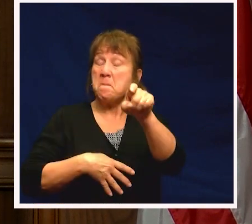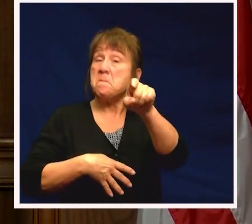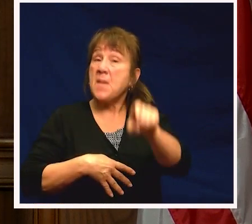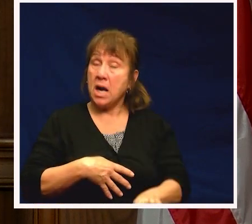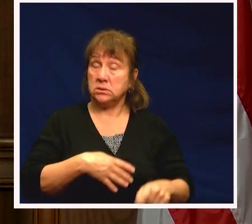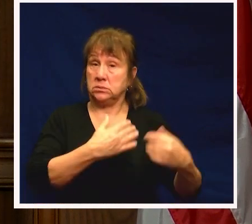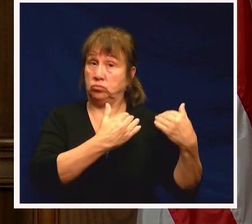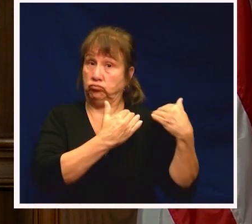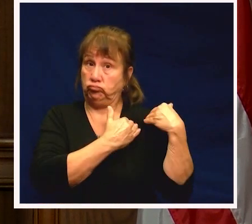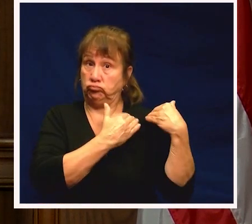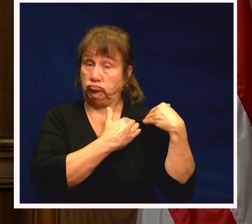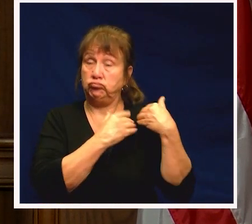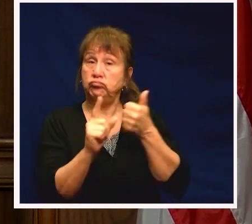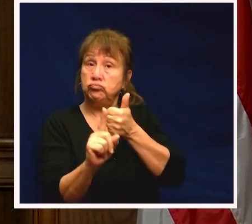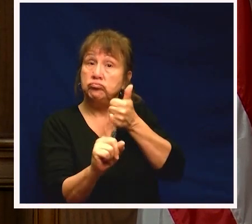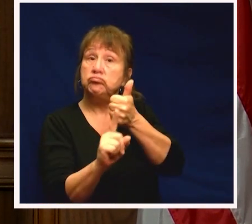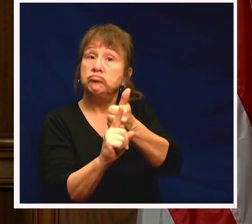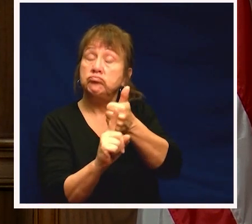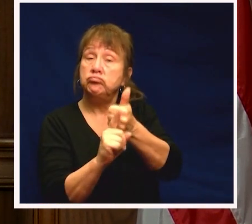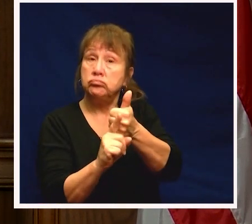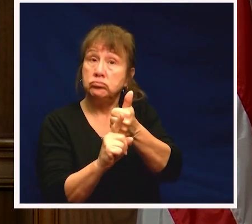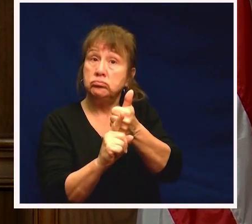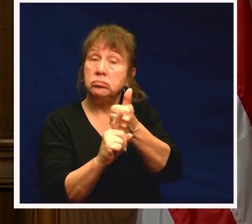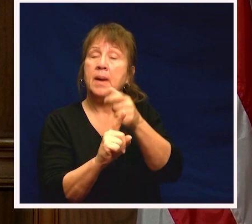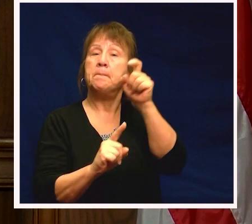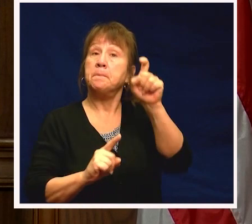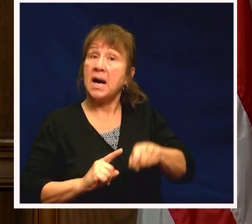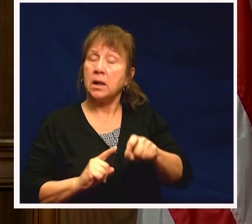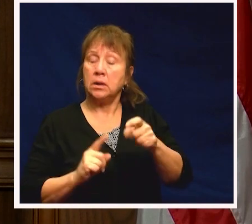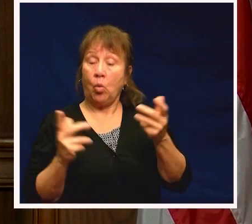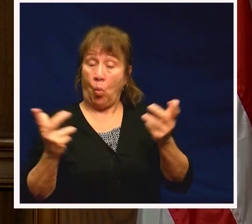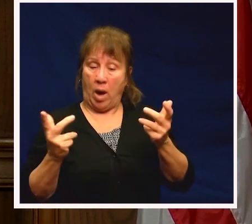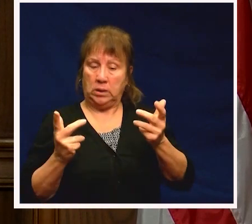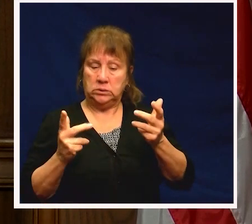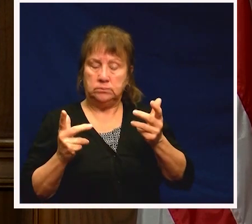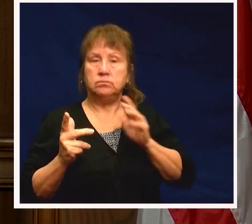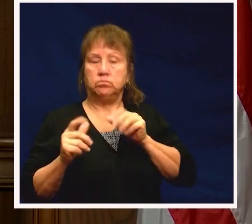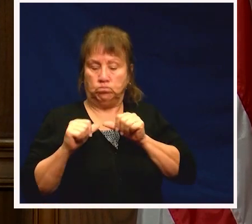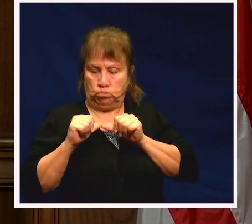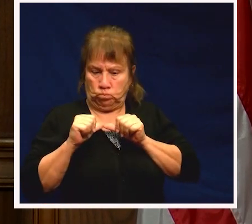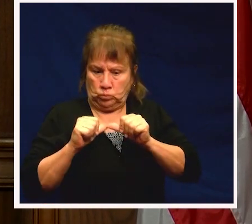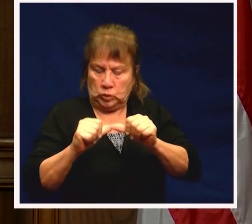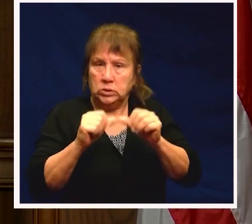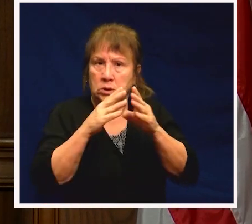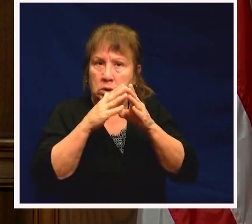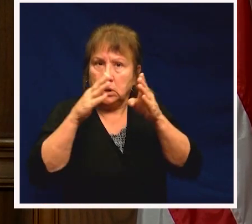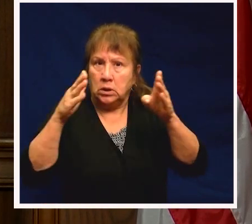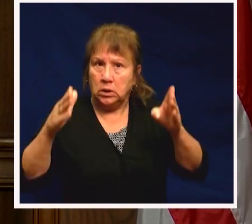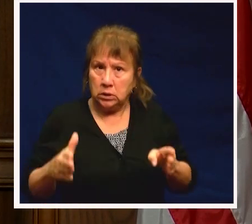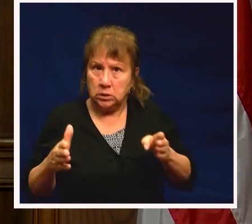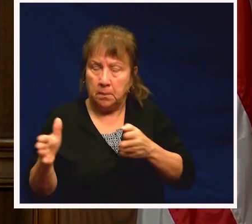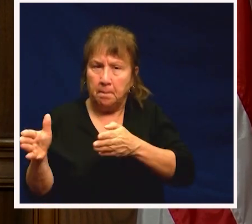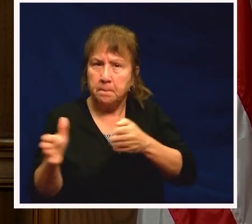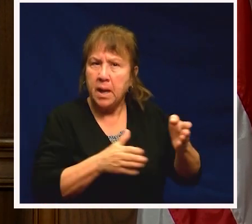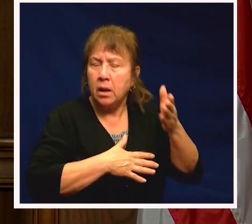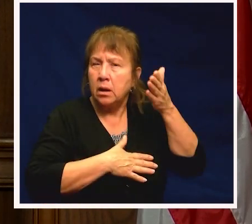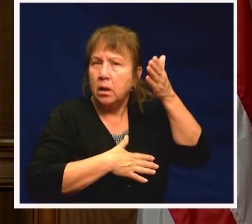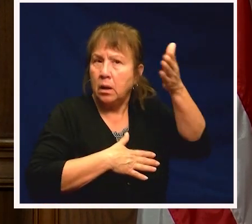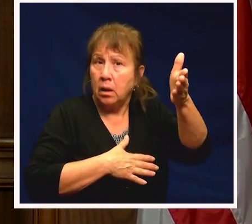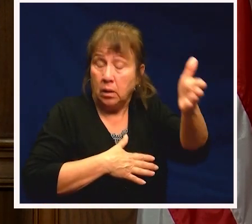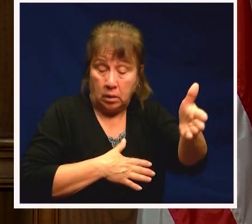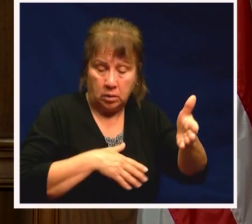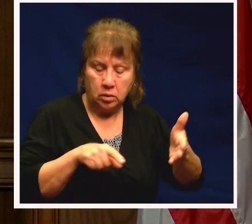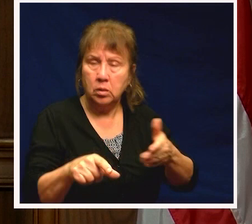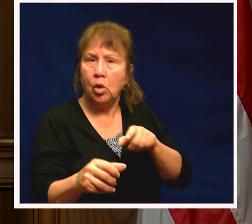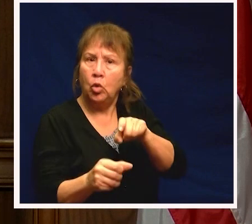us. They also have to have a permanent housing plan. So our unit is temporary. What's the permanent plan? And